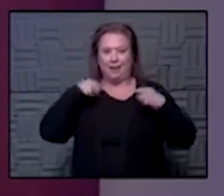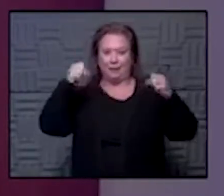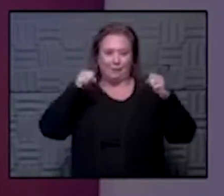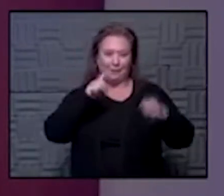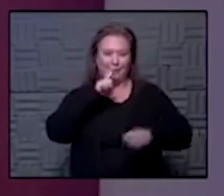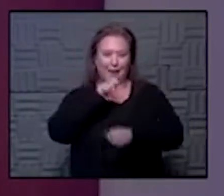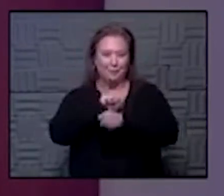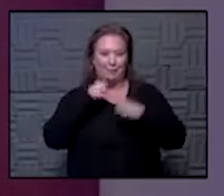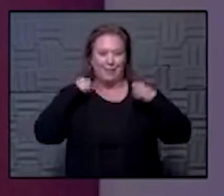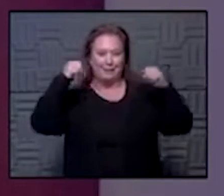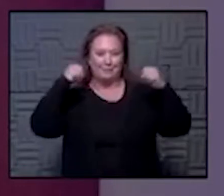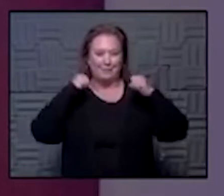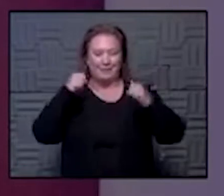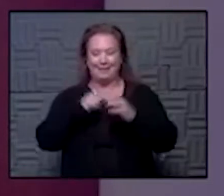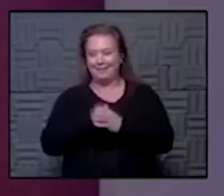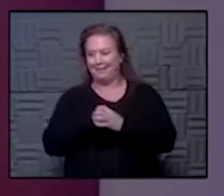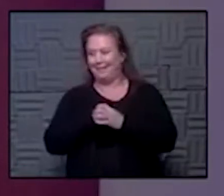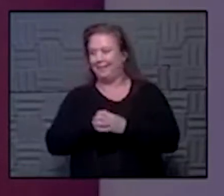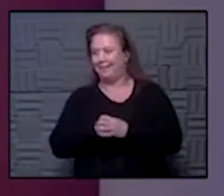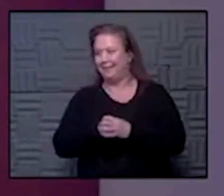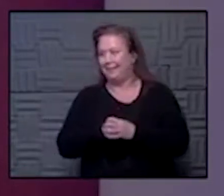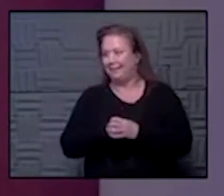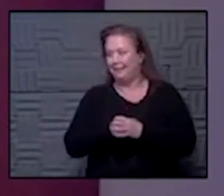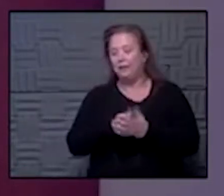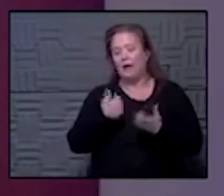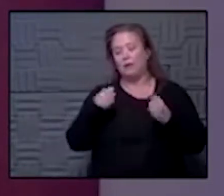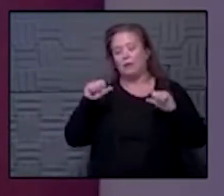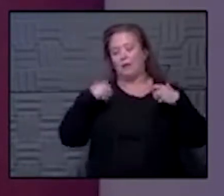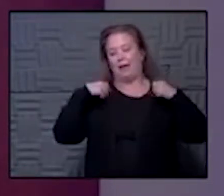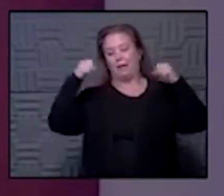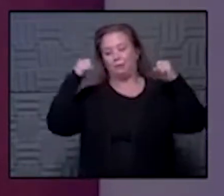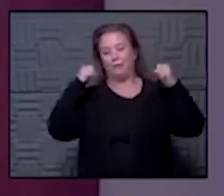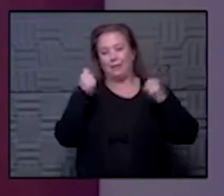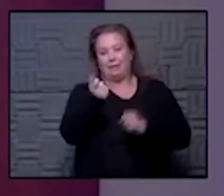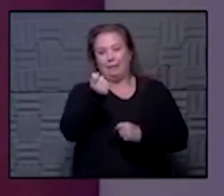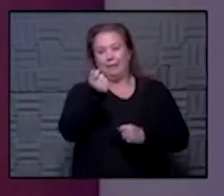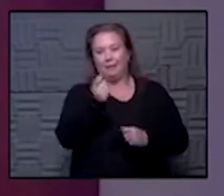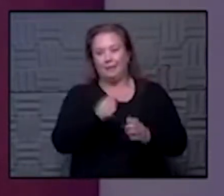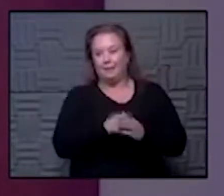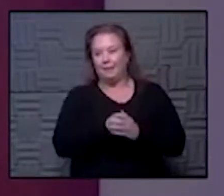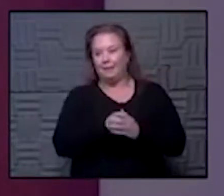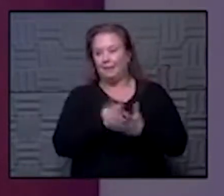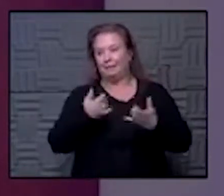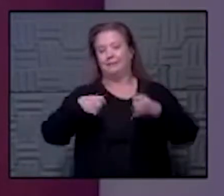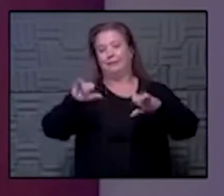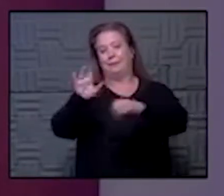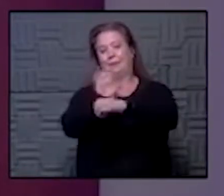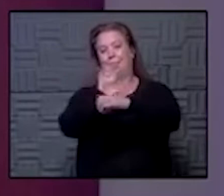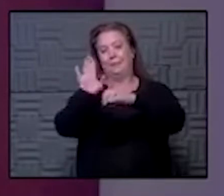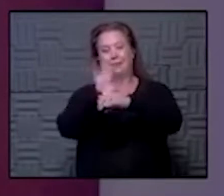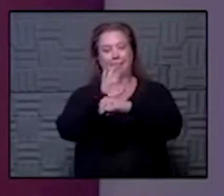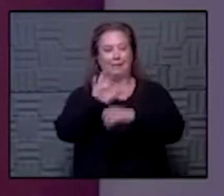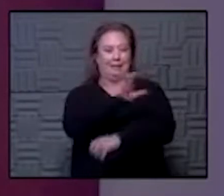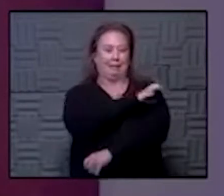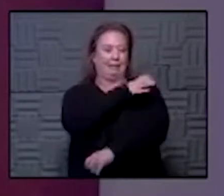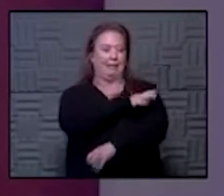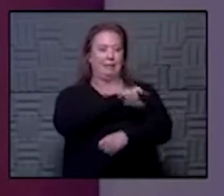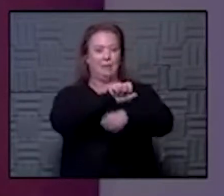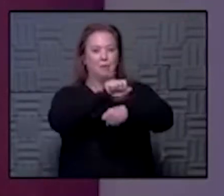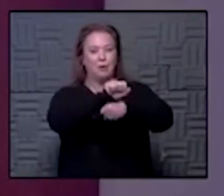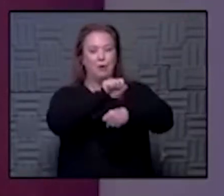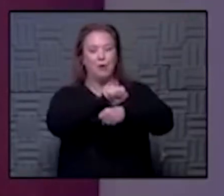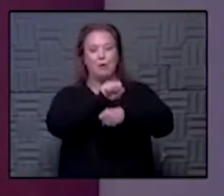So, I try to exercise a little bit, but I stay pretty busy clinically and with a job,